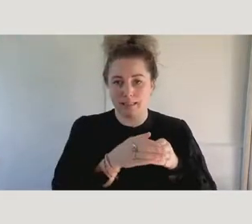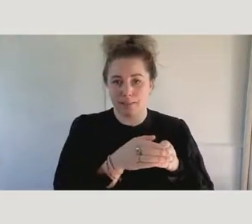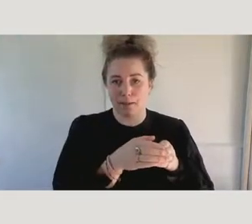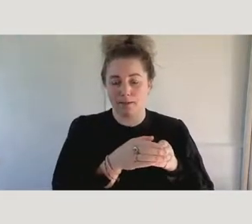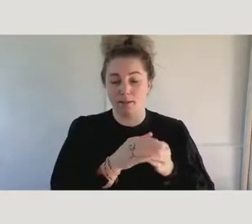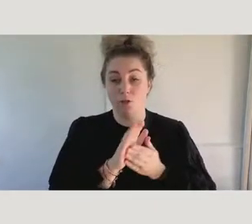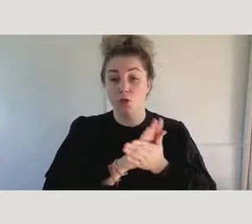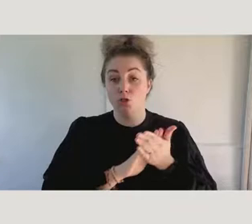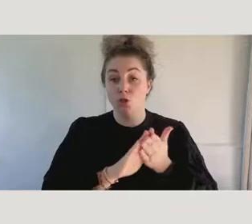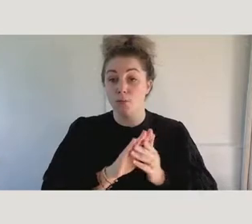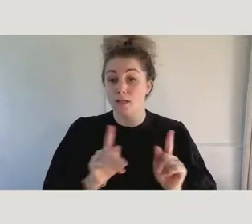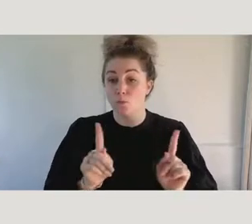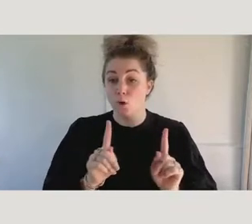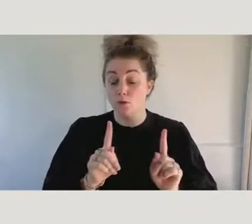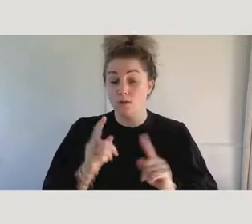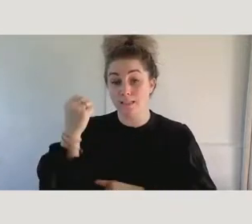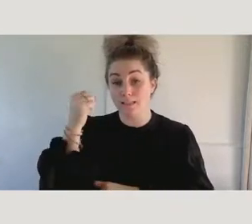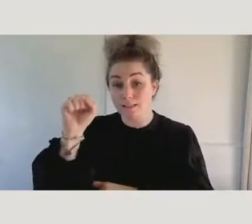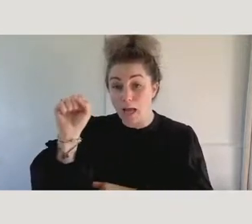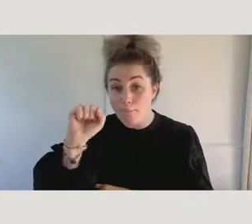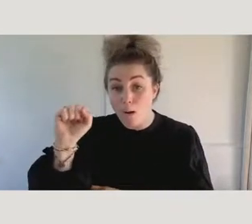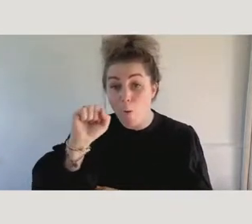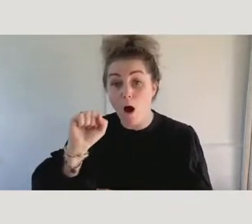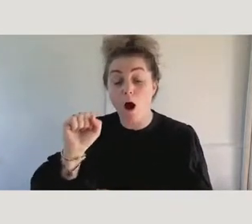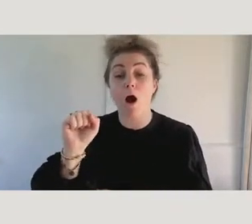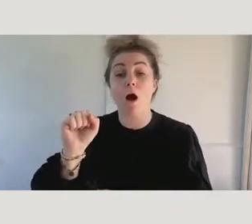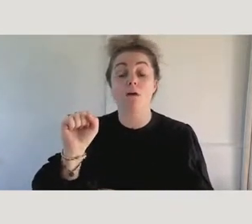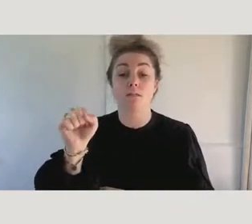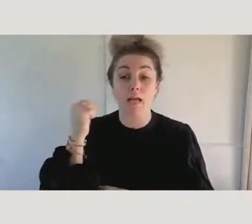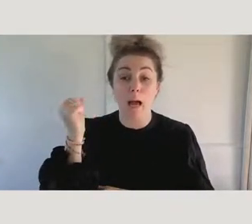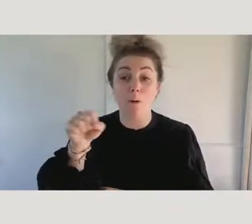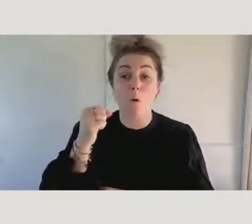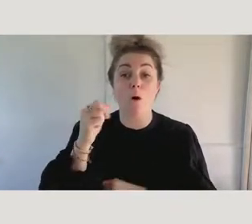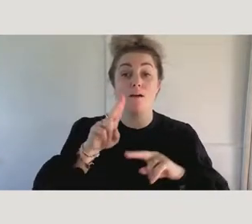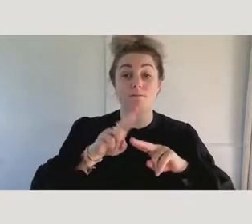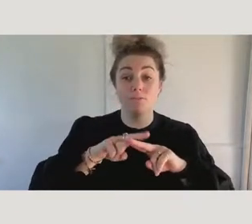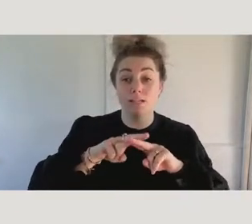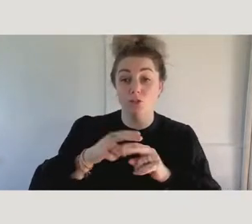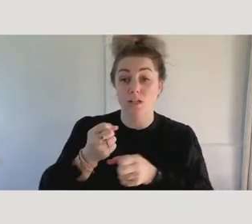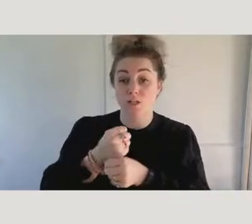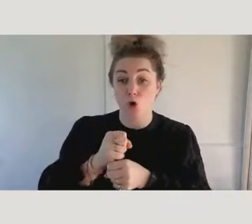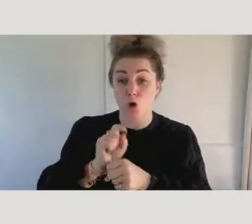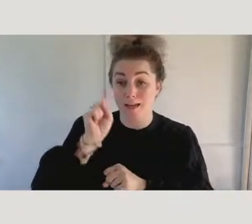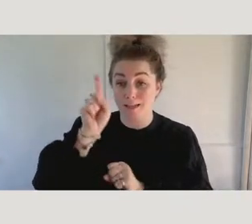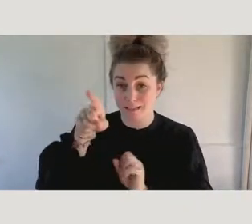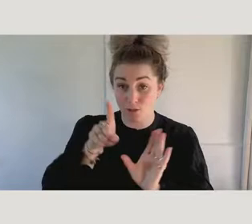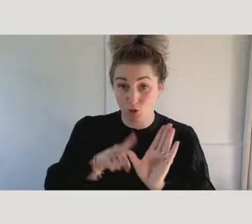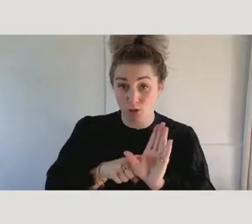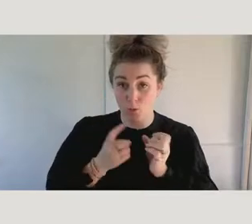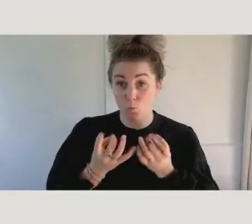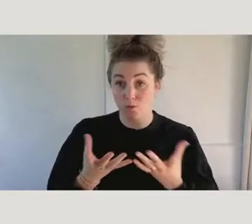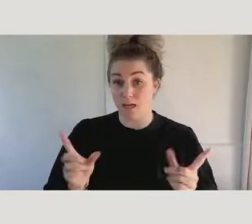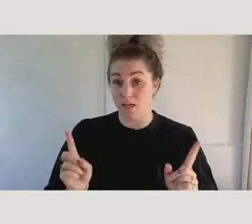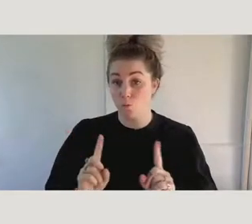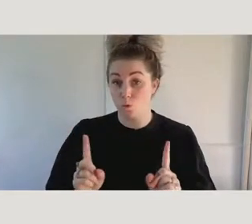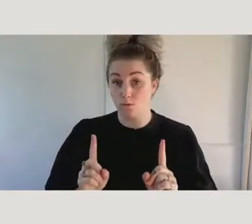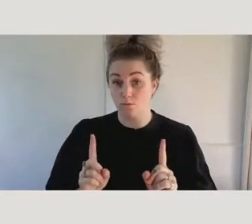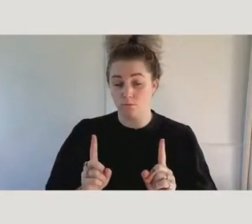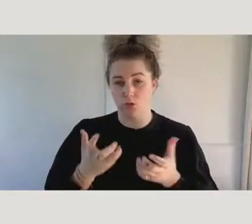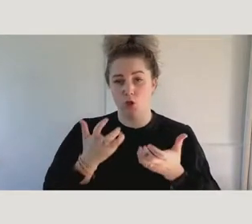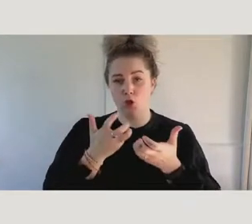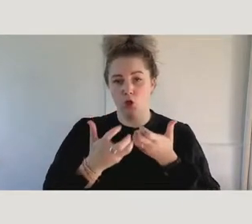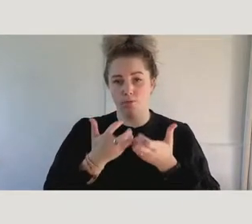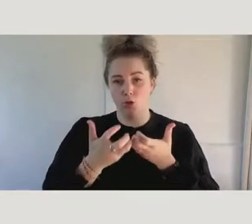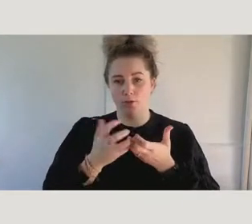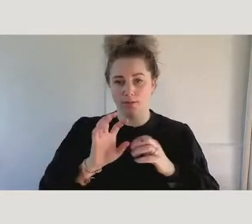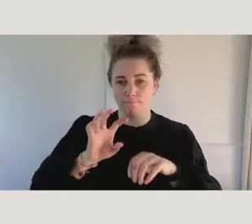is that in Samoa 3G and Tonga next year they're going to start tertiary institution